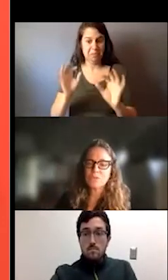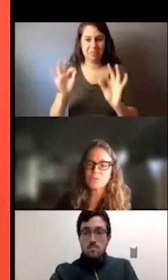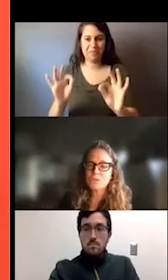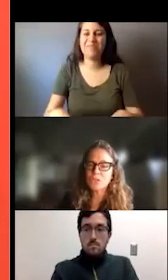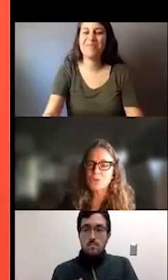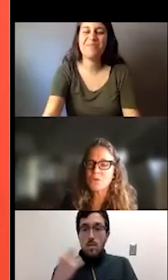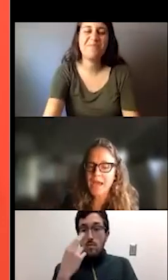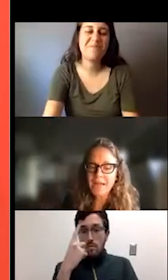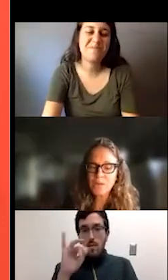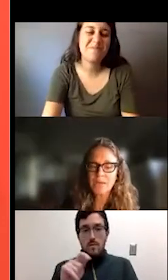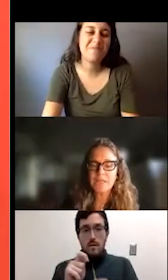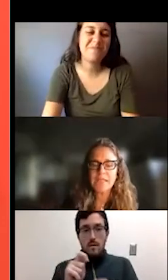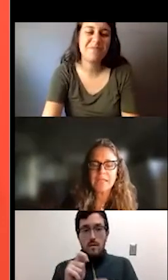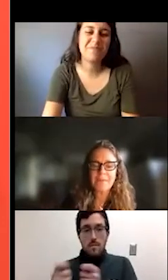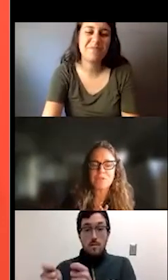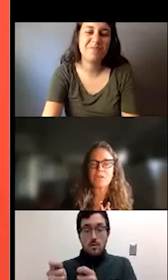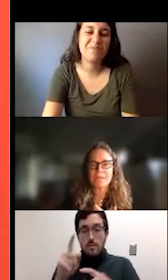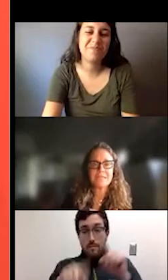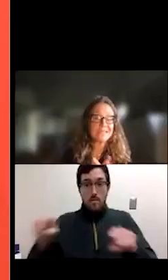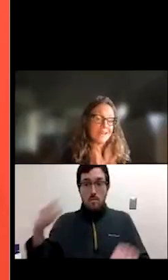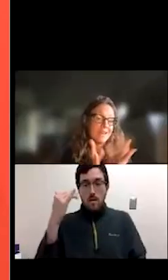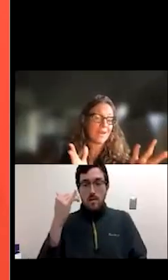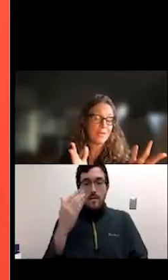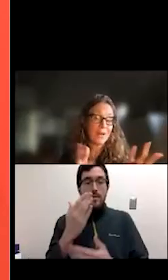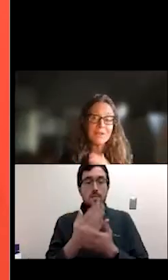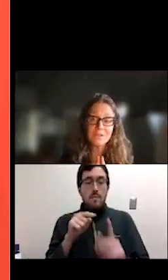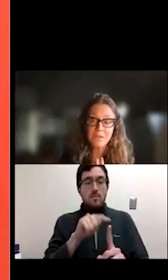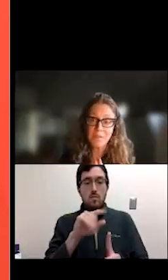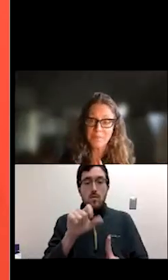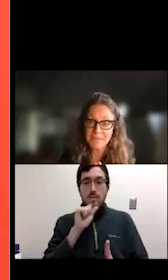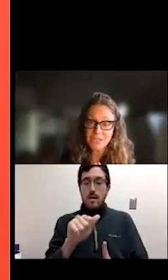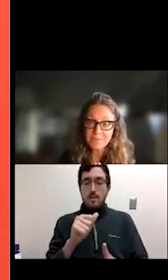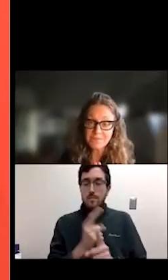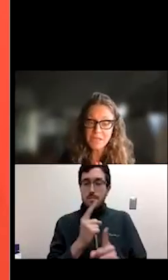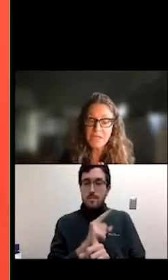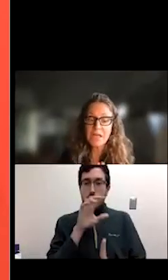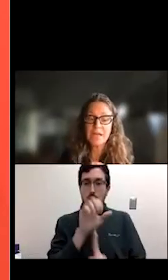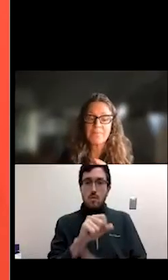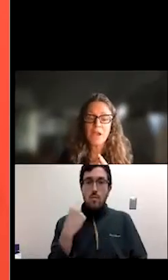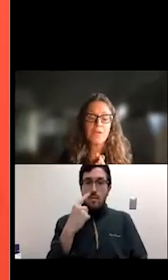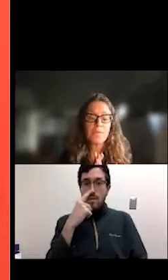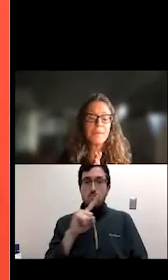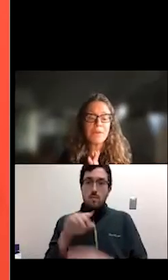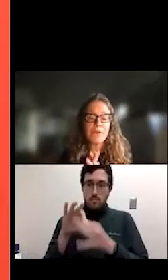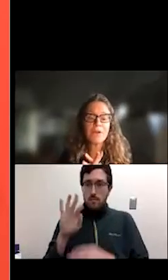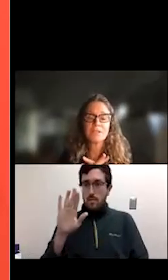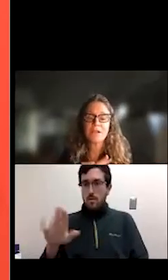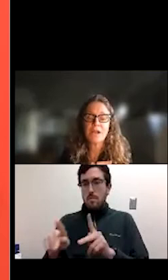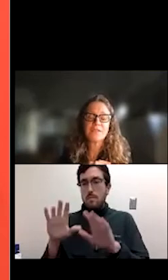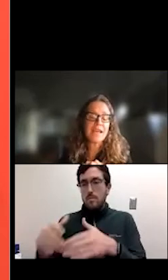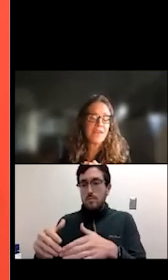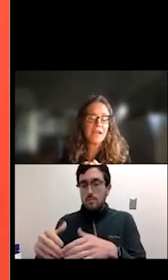that existing tools don't adequately capture the risks that are relevant to their population. Other